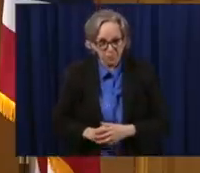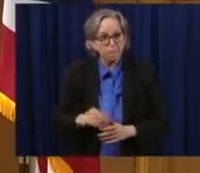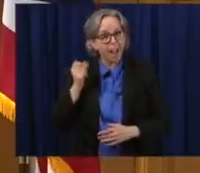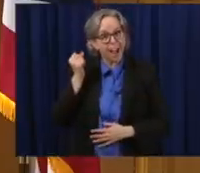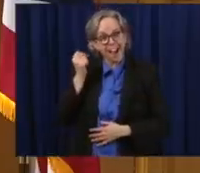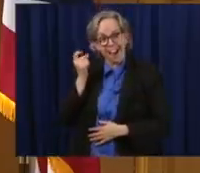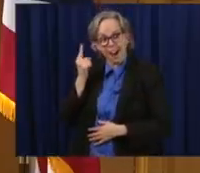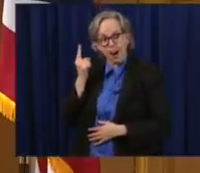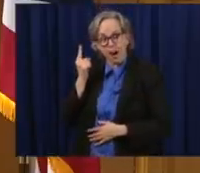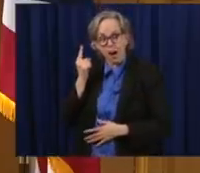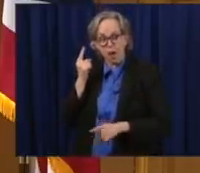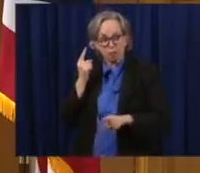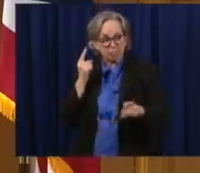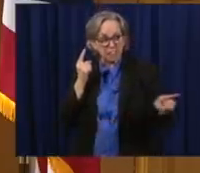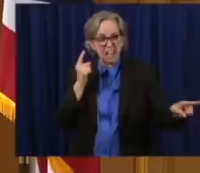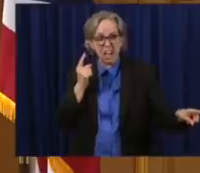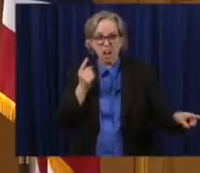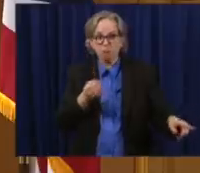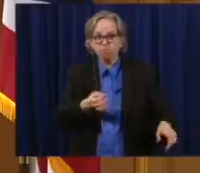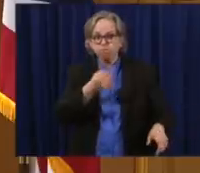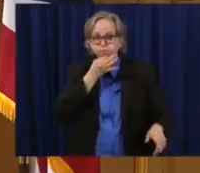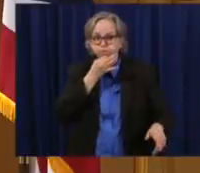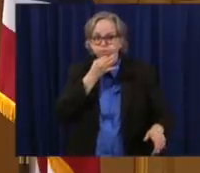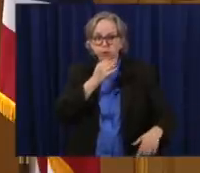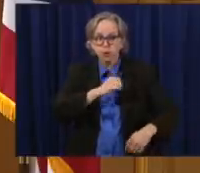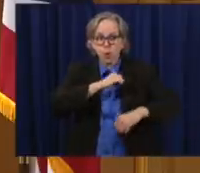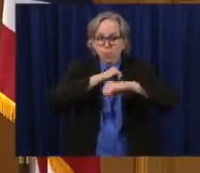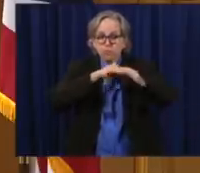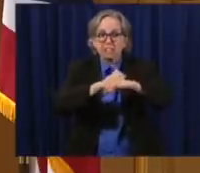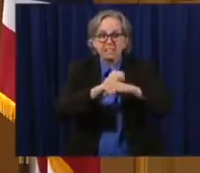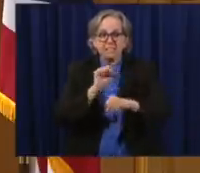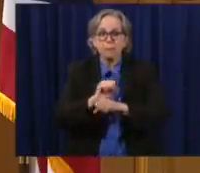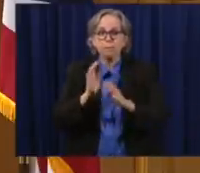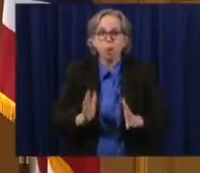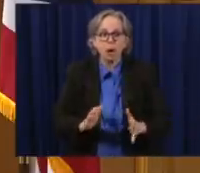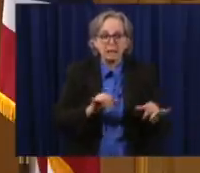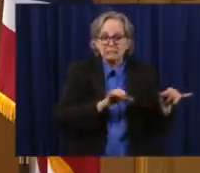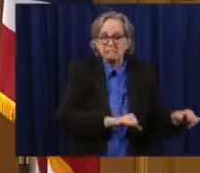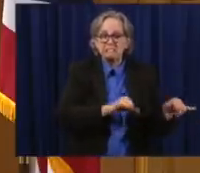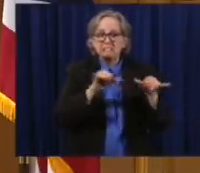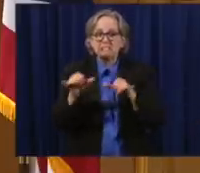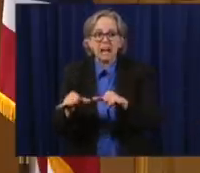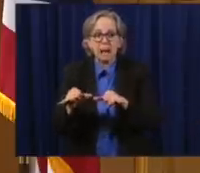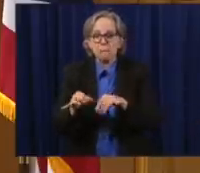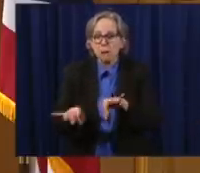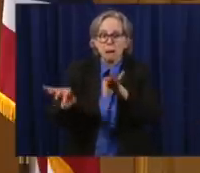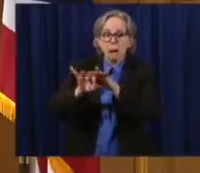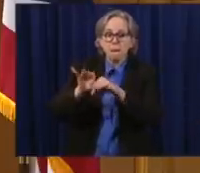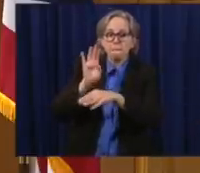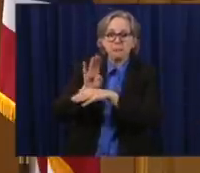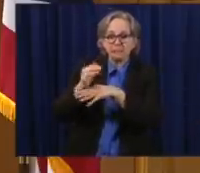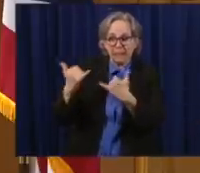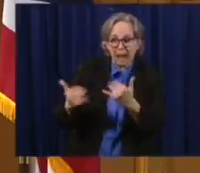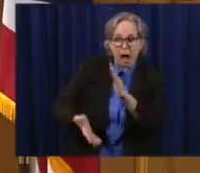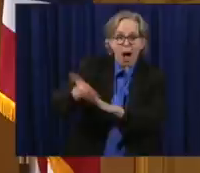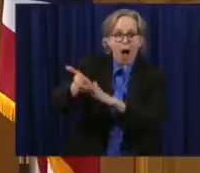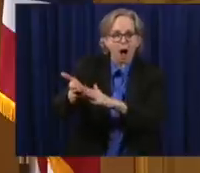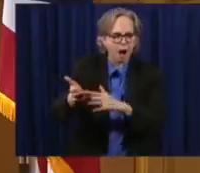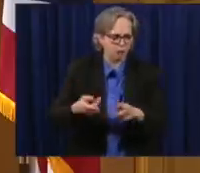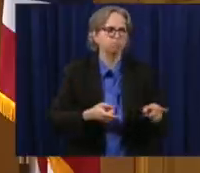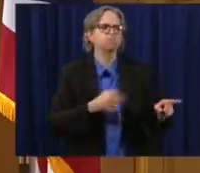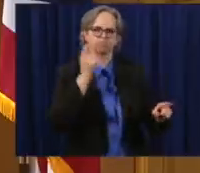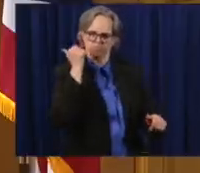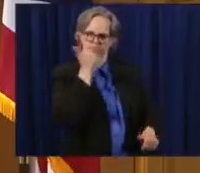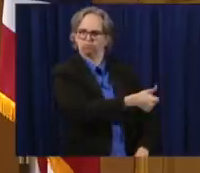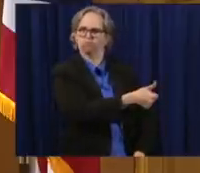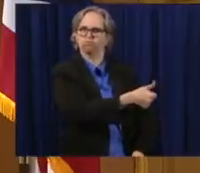their employees is the same as companies that are operating today. And so when we start